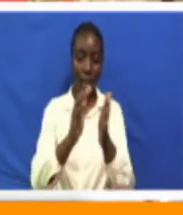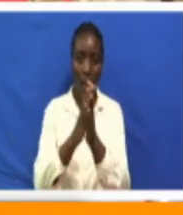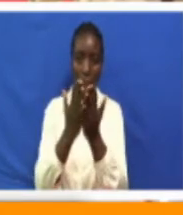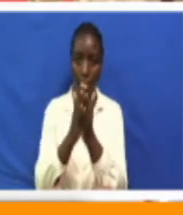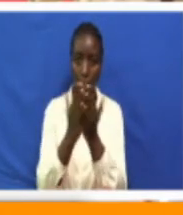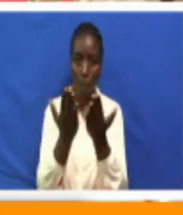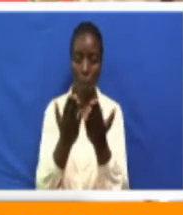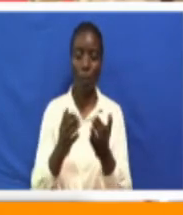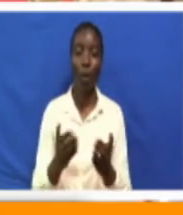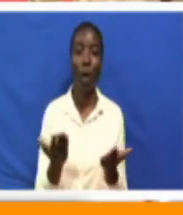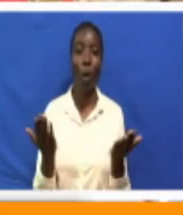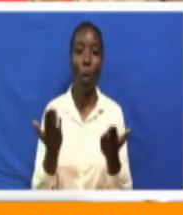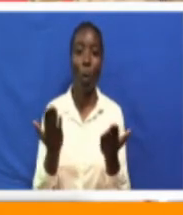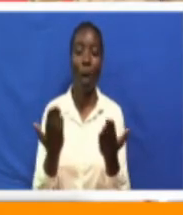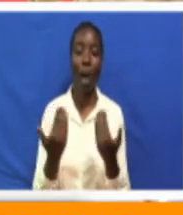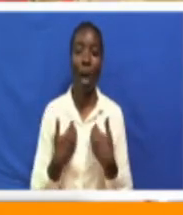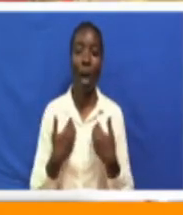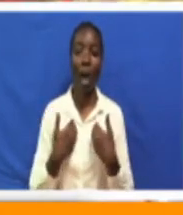Kenya